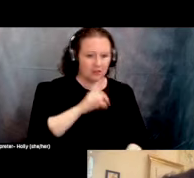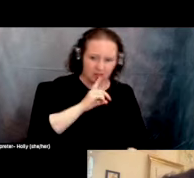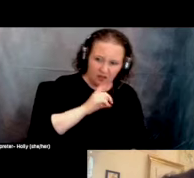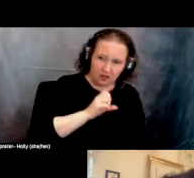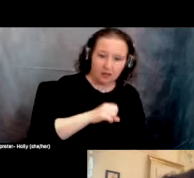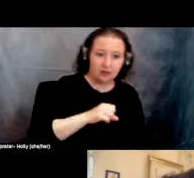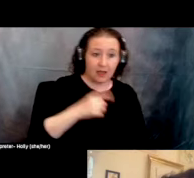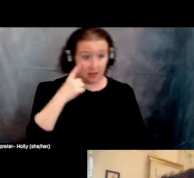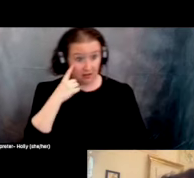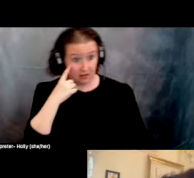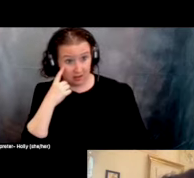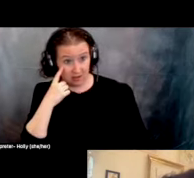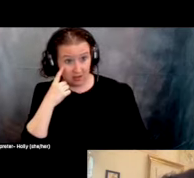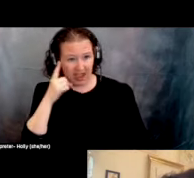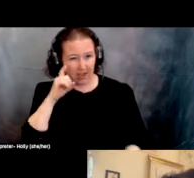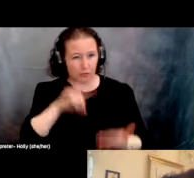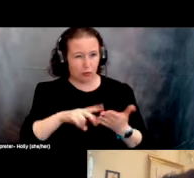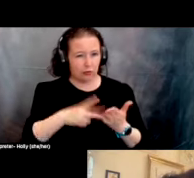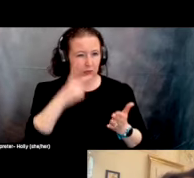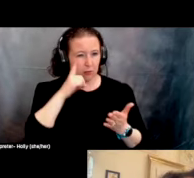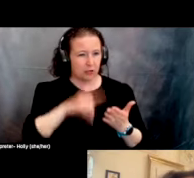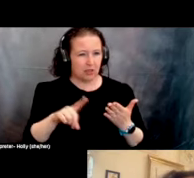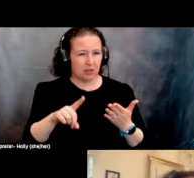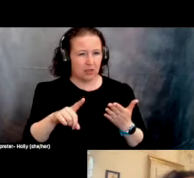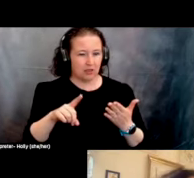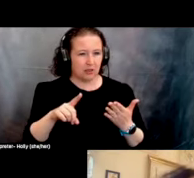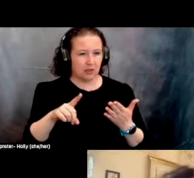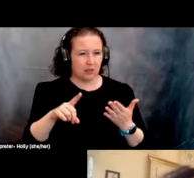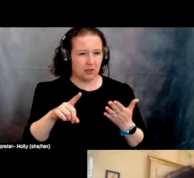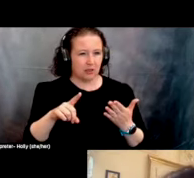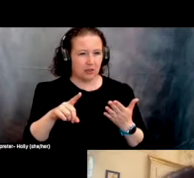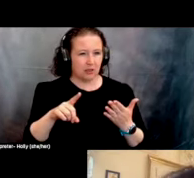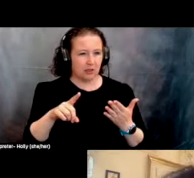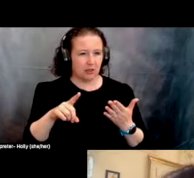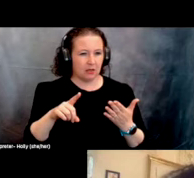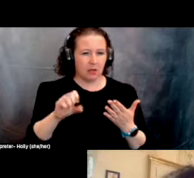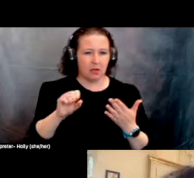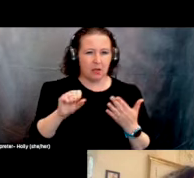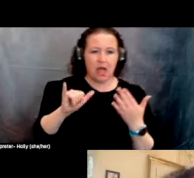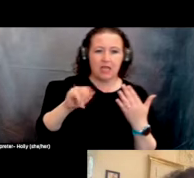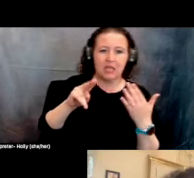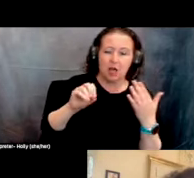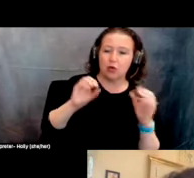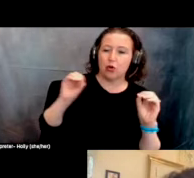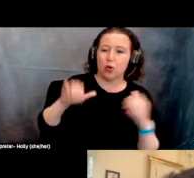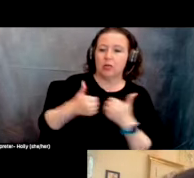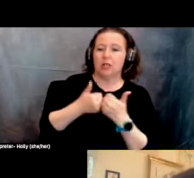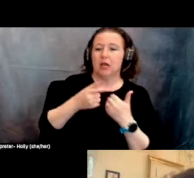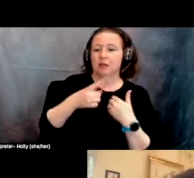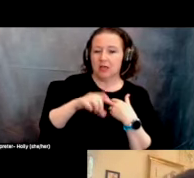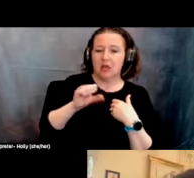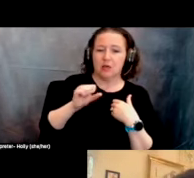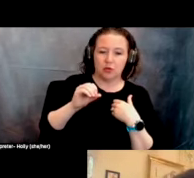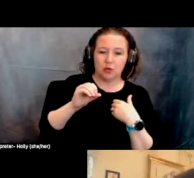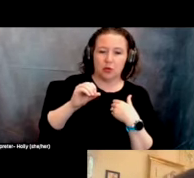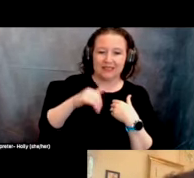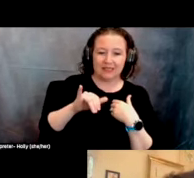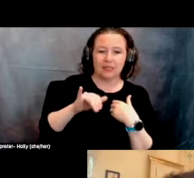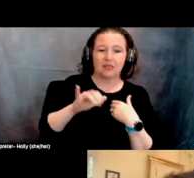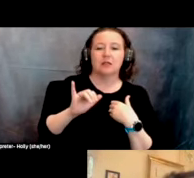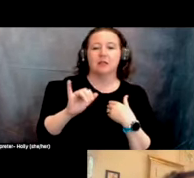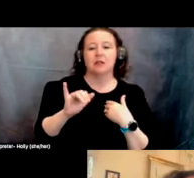going to say, I'll have to double check, or unless within the last. So no one's challenged them. So they're still like. They might have